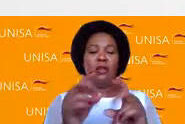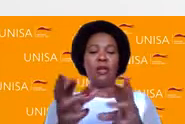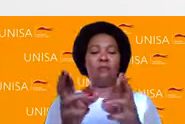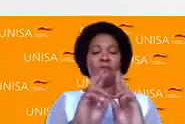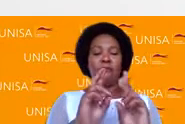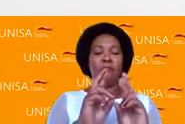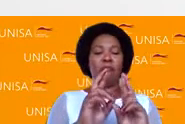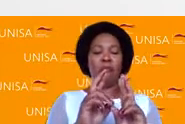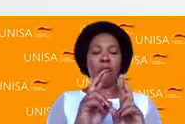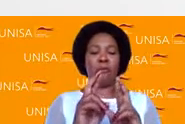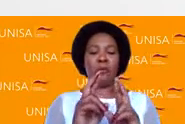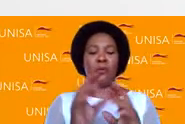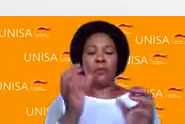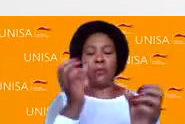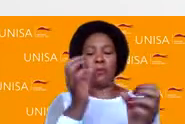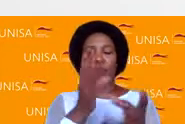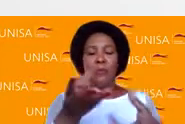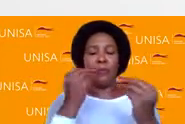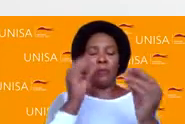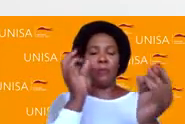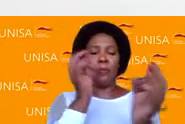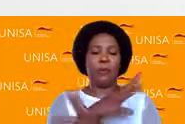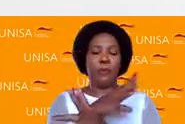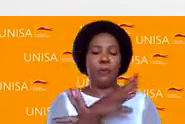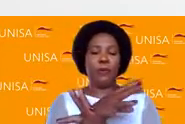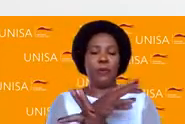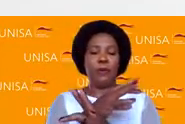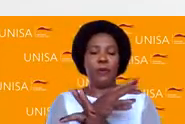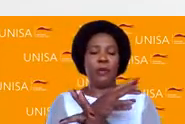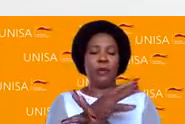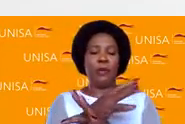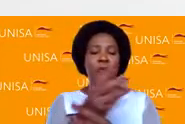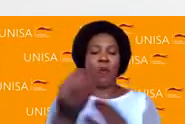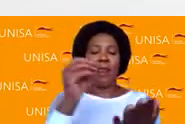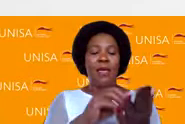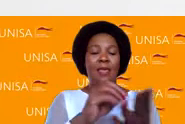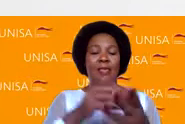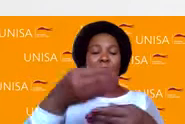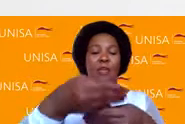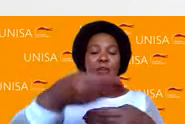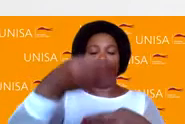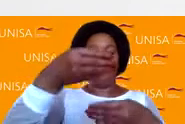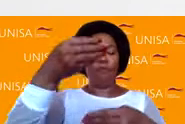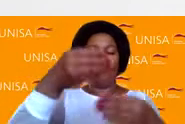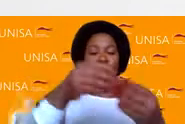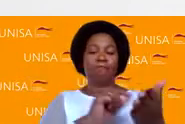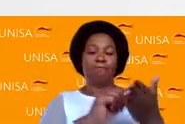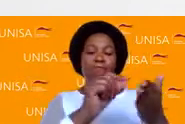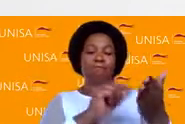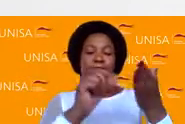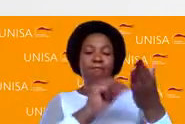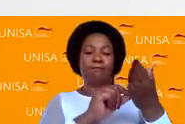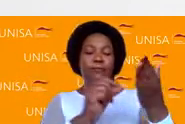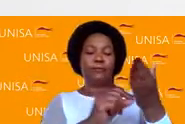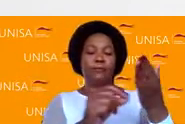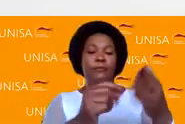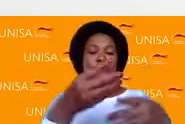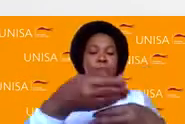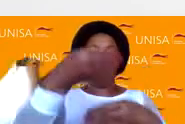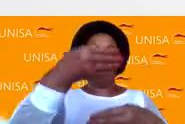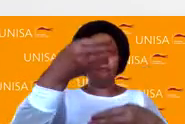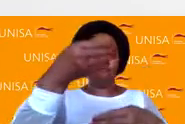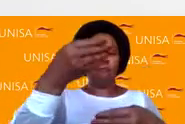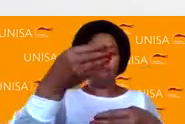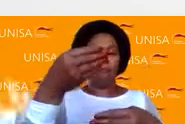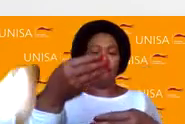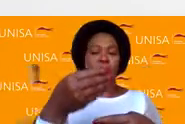what to do, we've added I'm going to add a form here, and then you can fill in this form with your